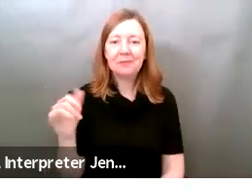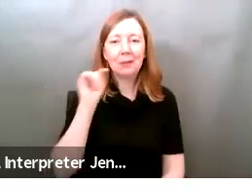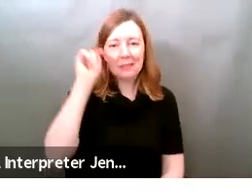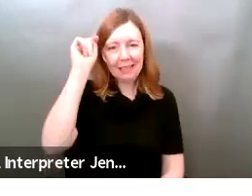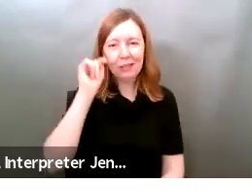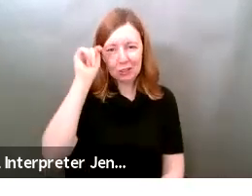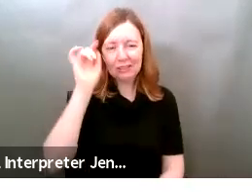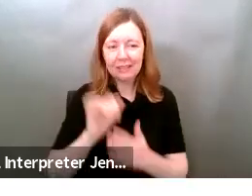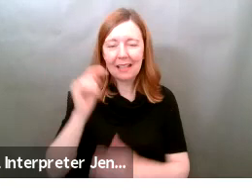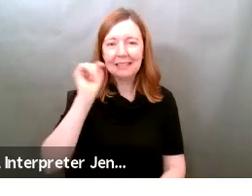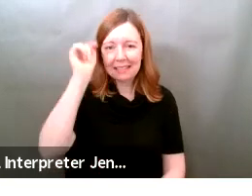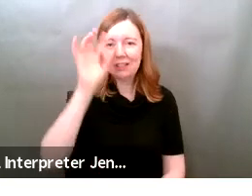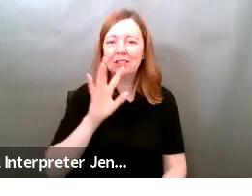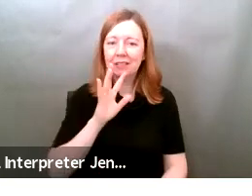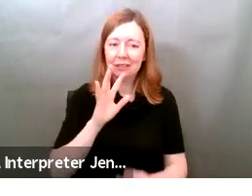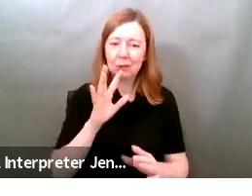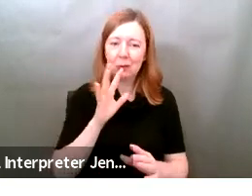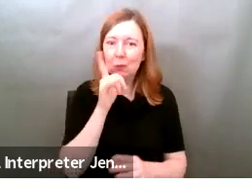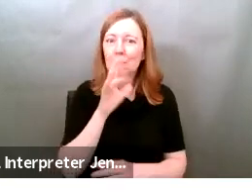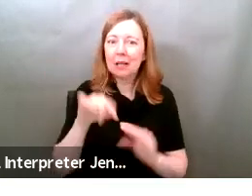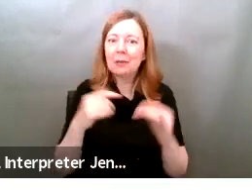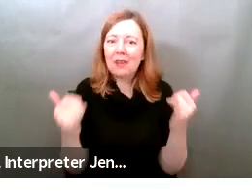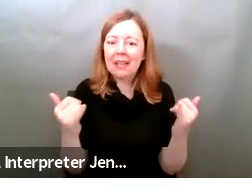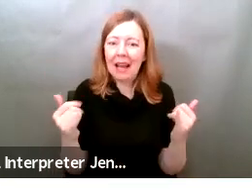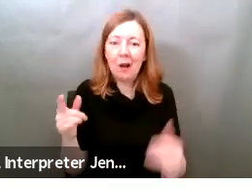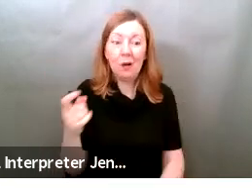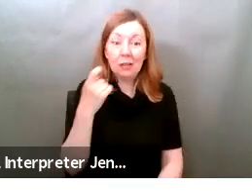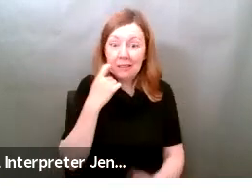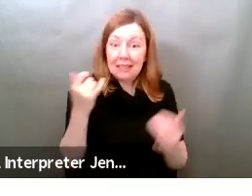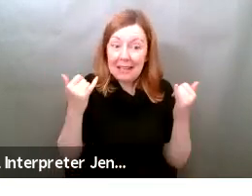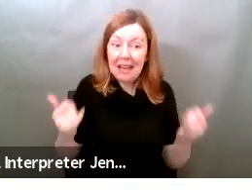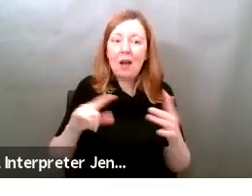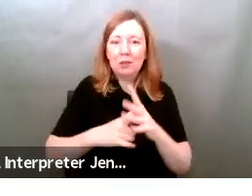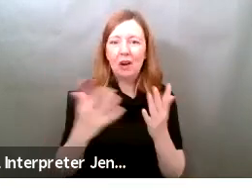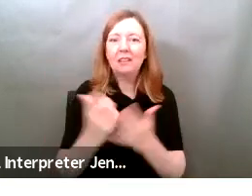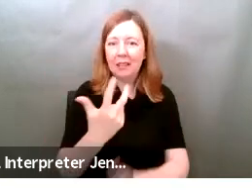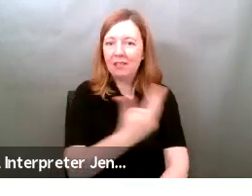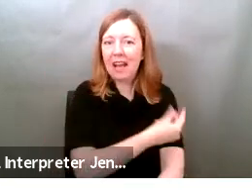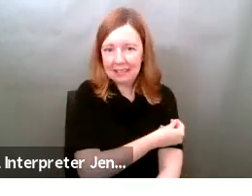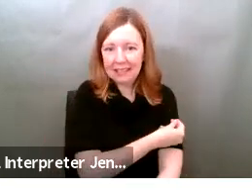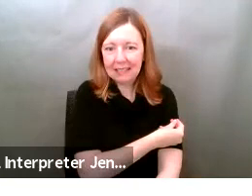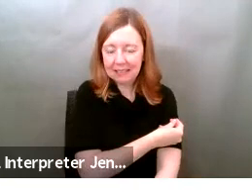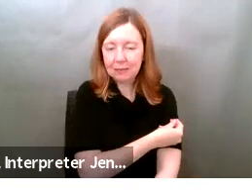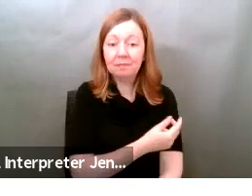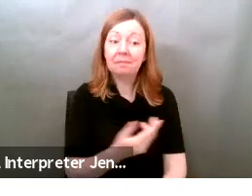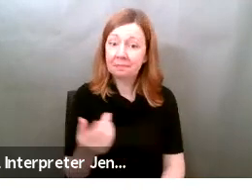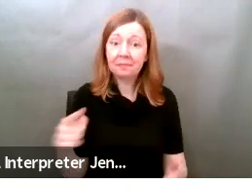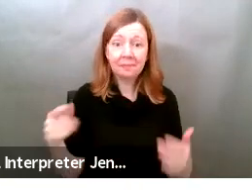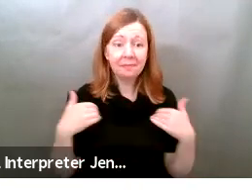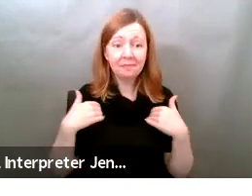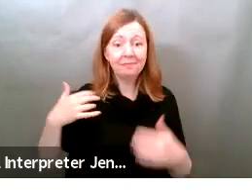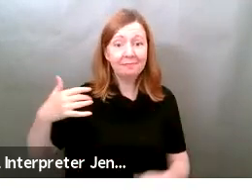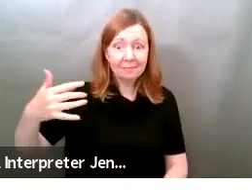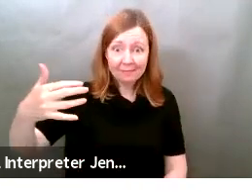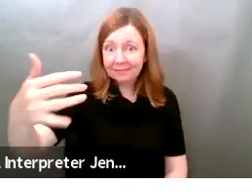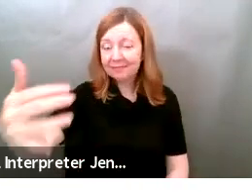Those are the kids that we're talking about right now. They are just now starting to get their first doses, and they've got a long way